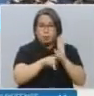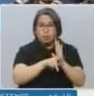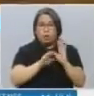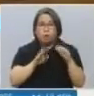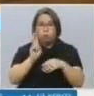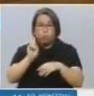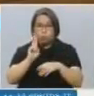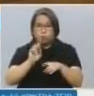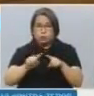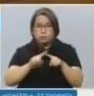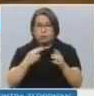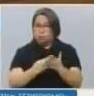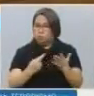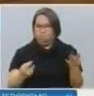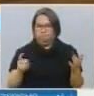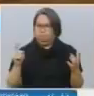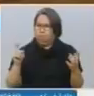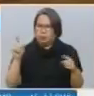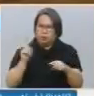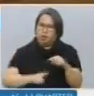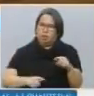these resources is non-negotiable.